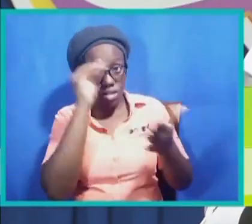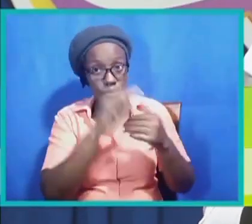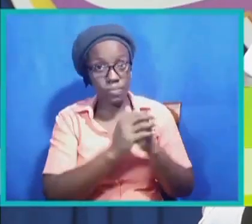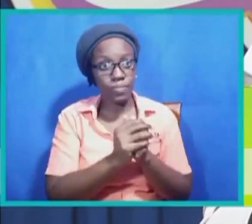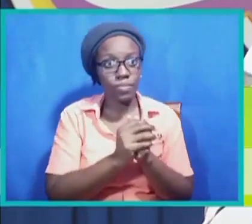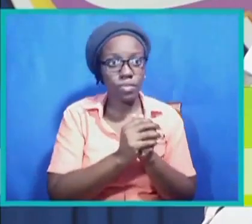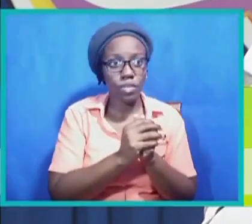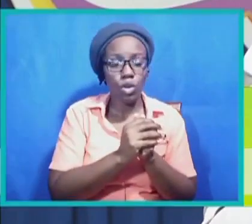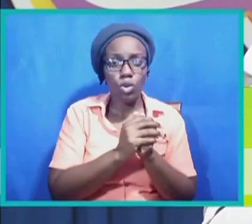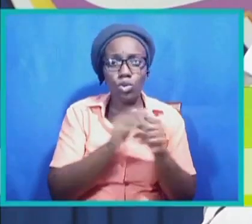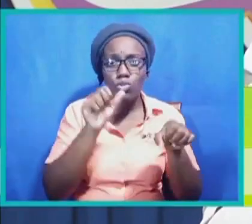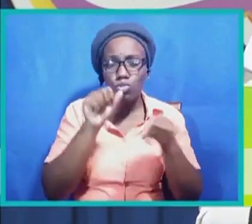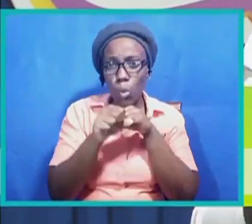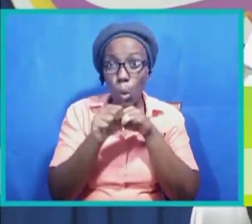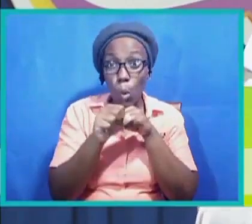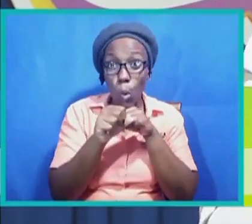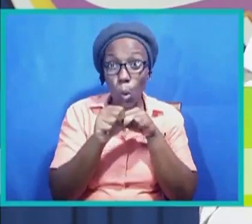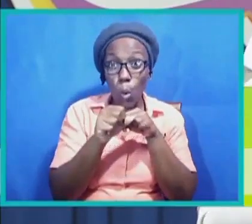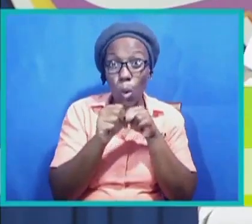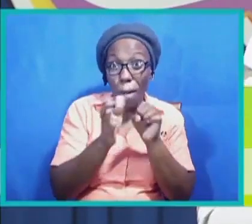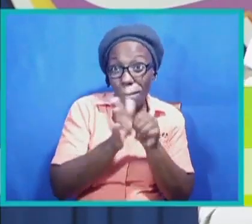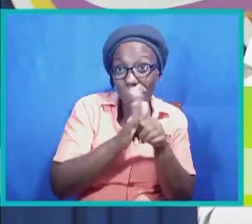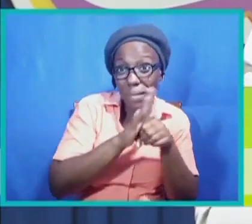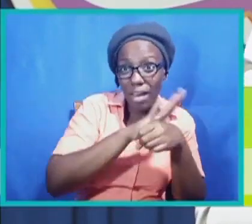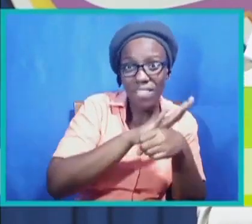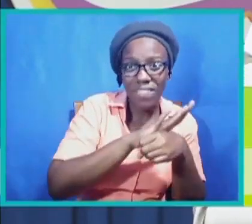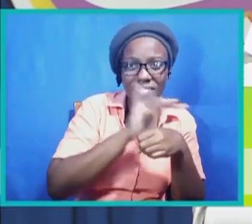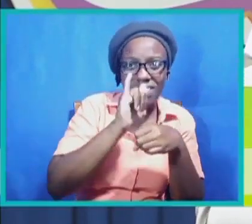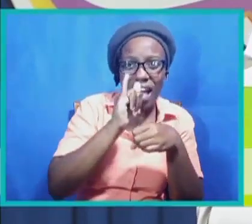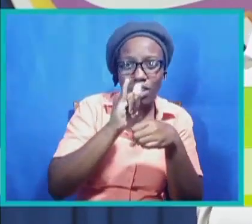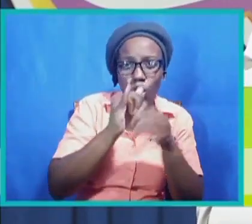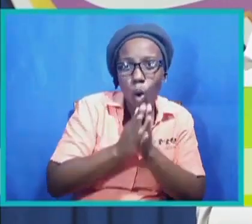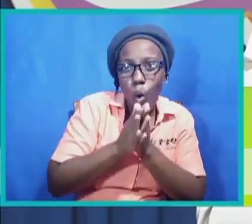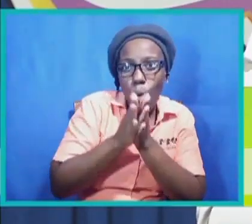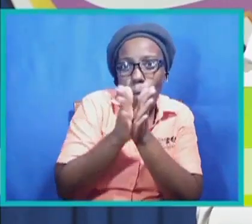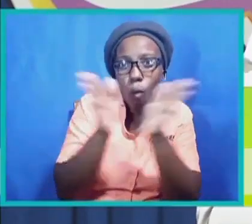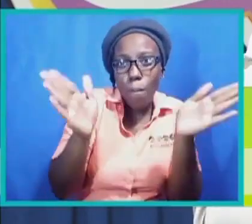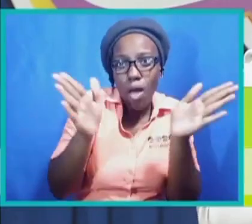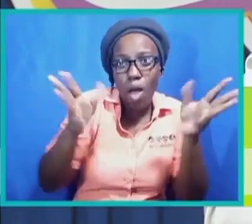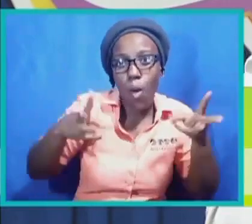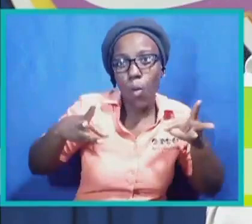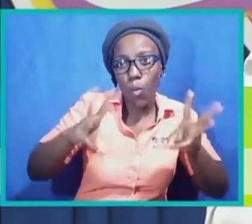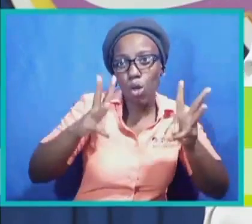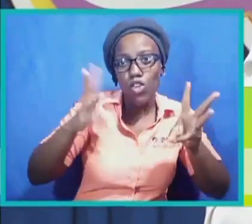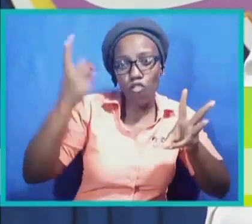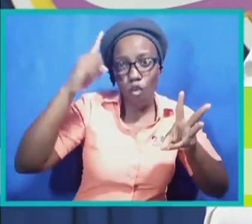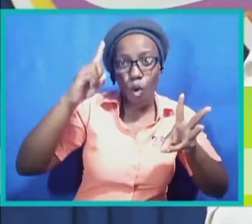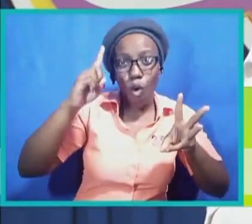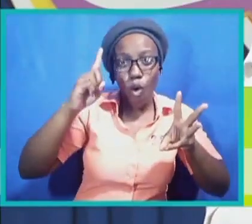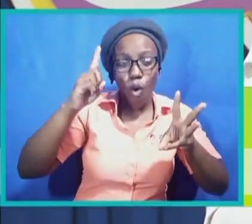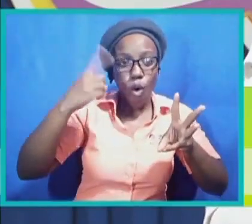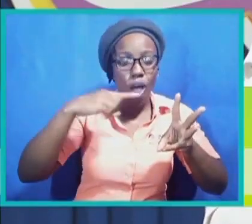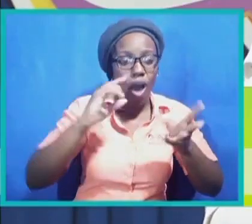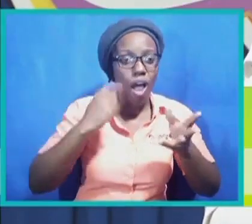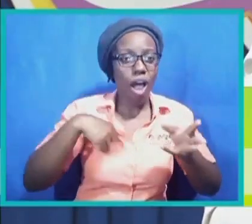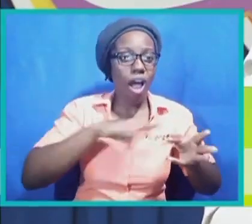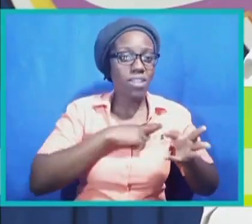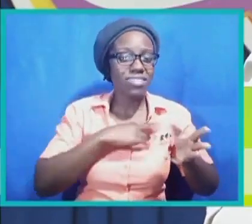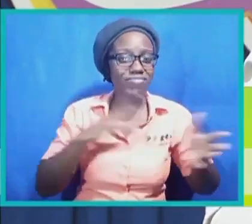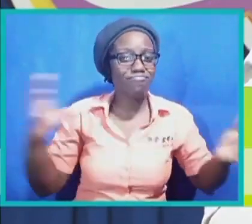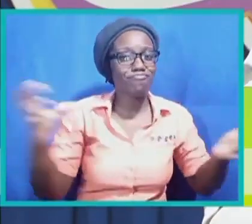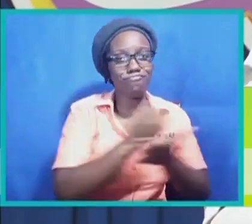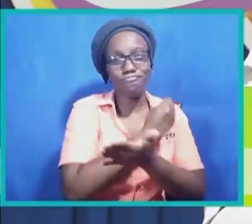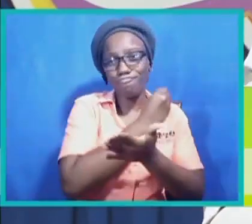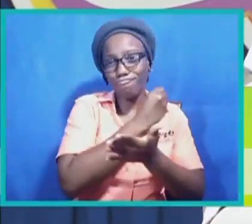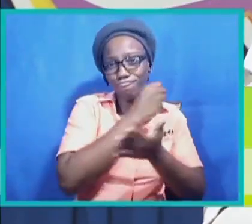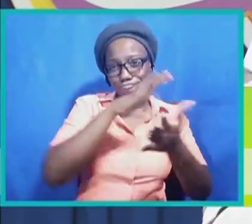has opened up the space for creativity. What I want to kind of urge us to do is to adopt a